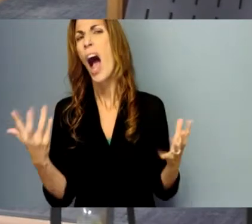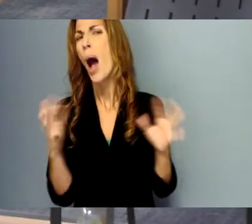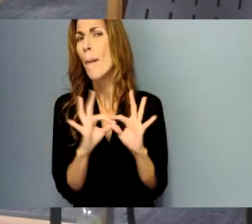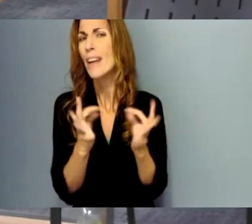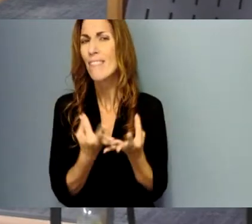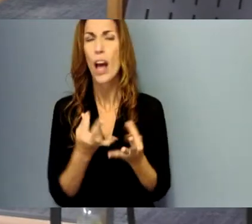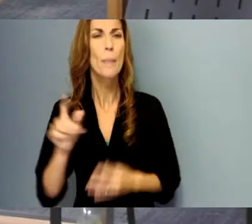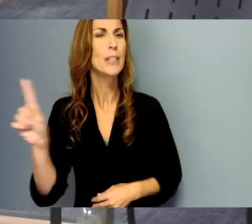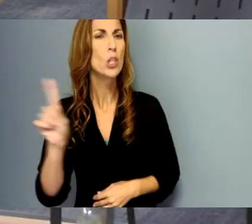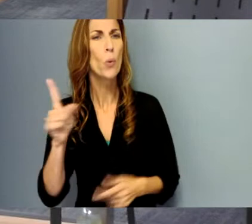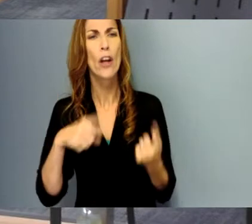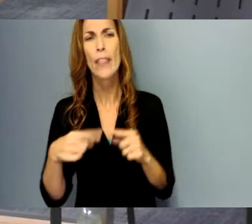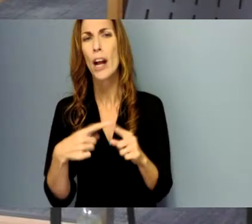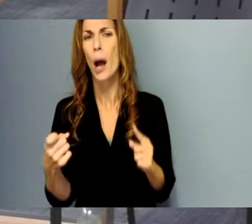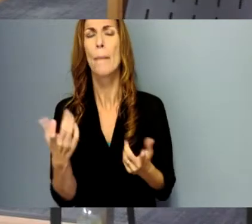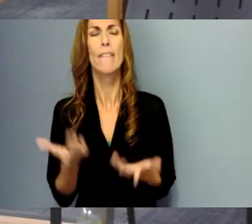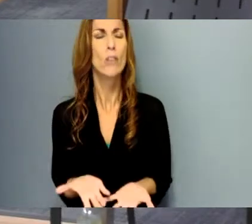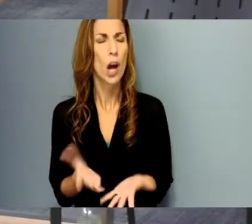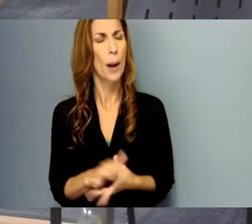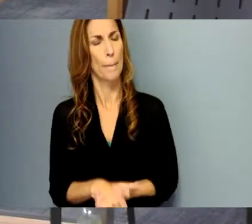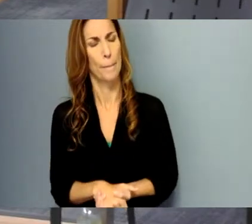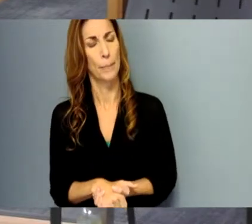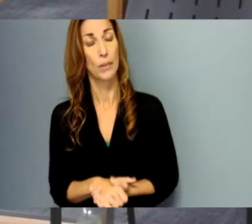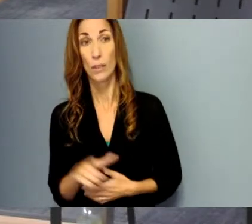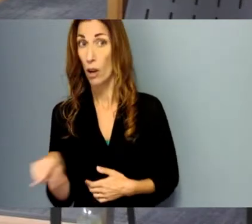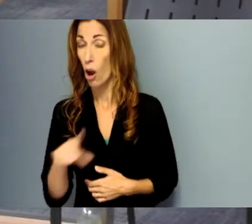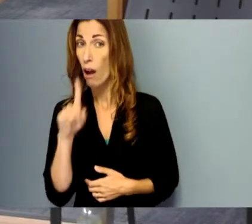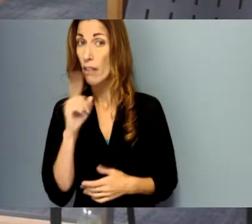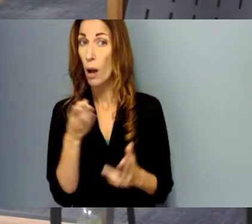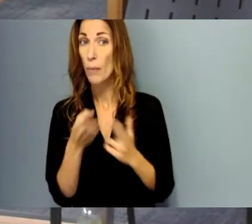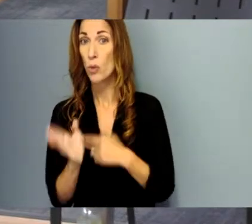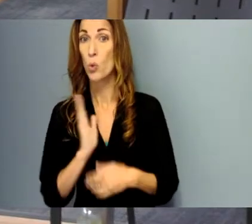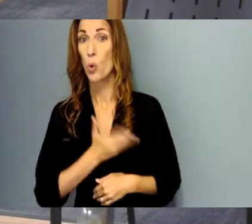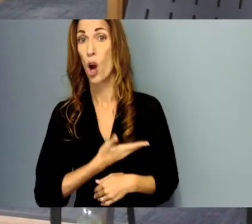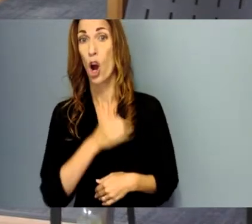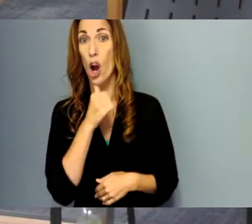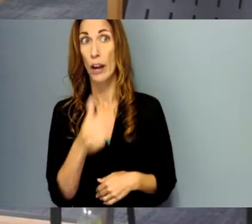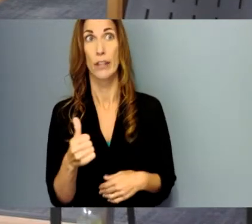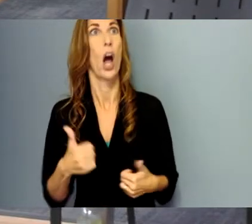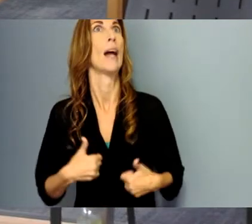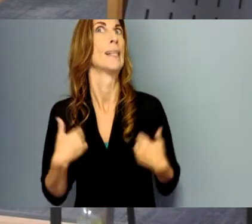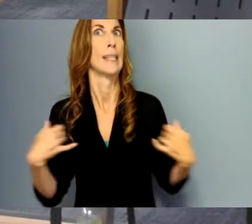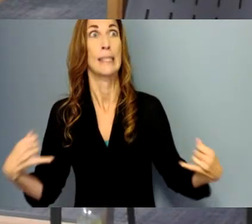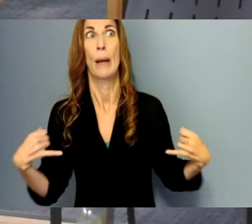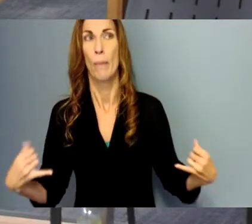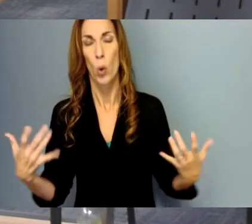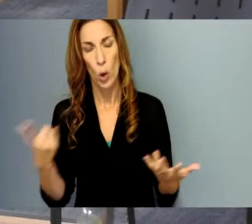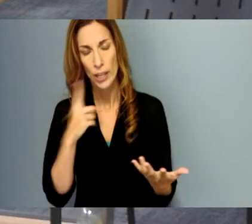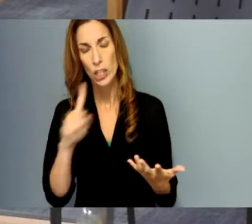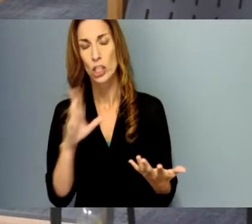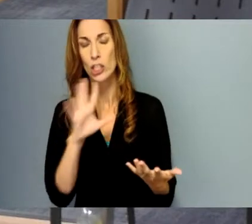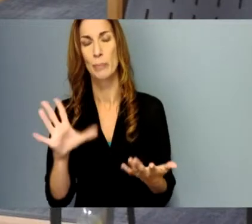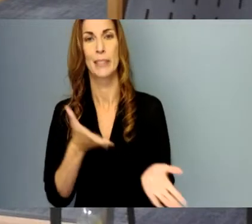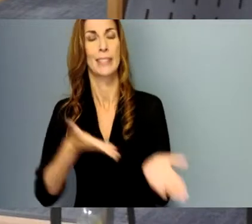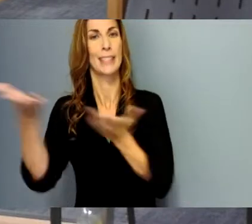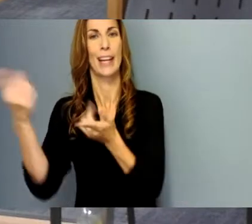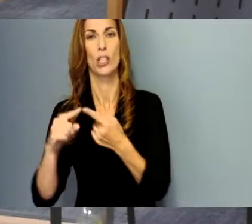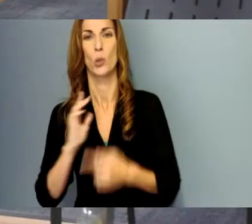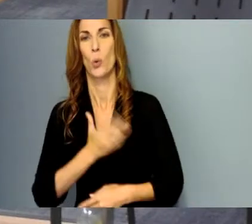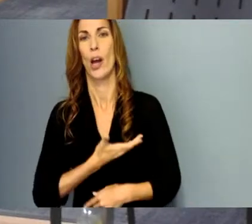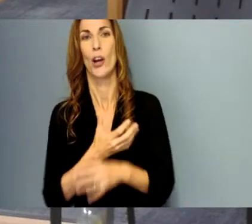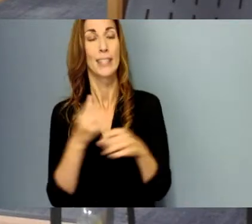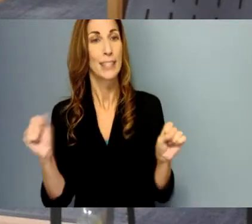and where are they coming from? Are they coming through our non-existent border and being taken to our